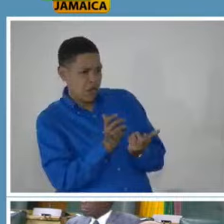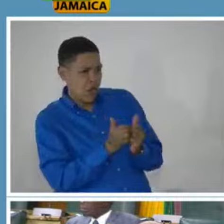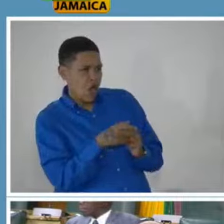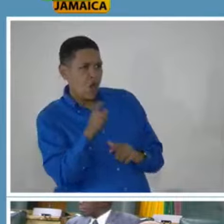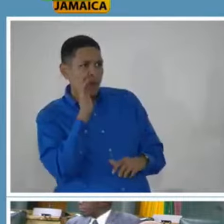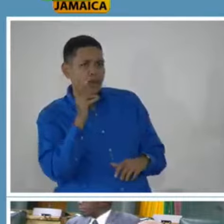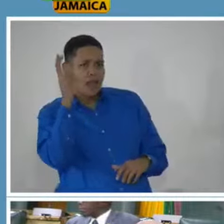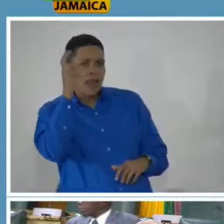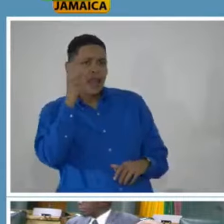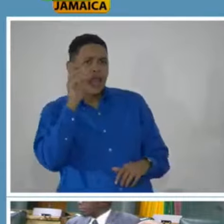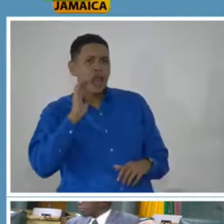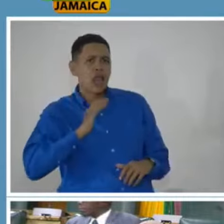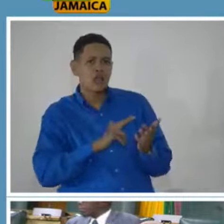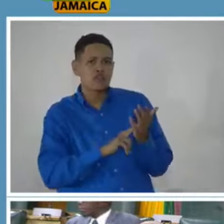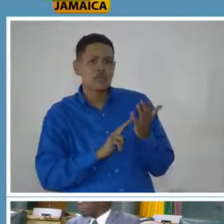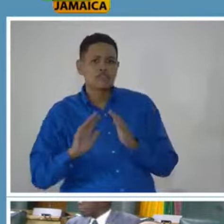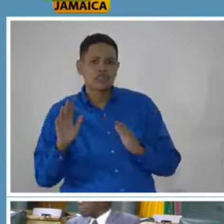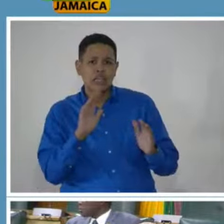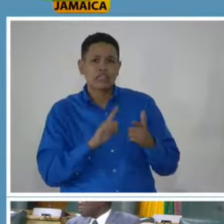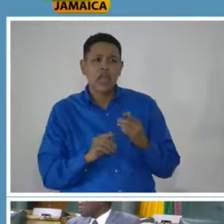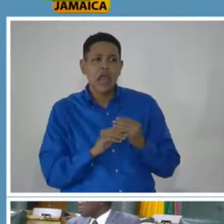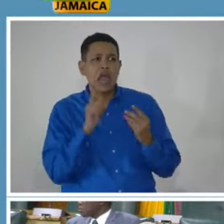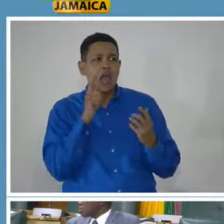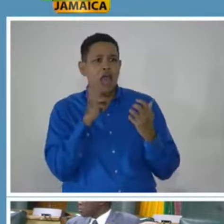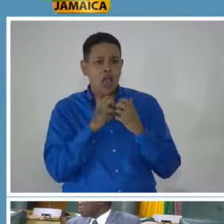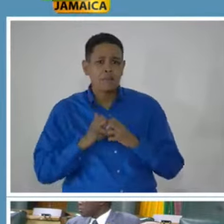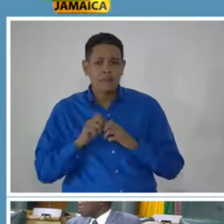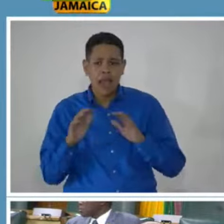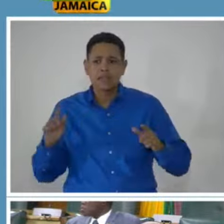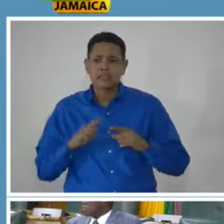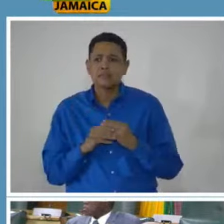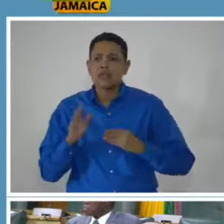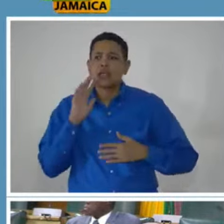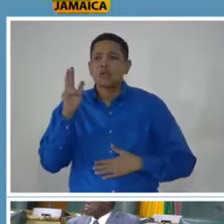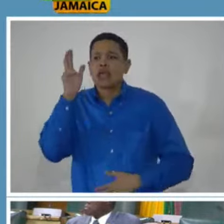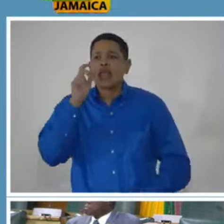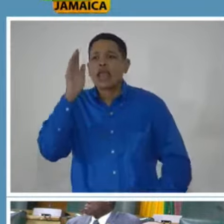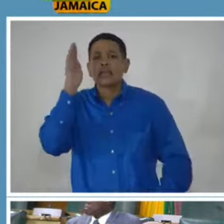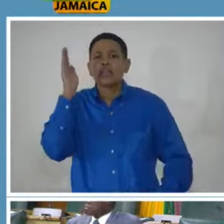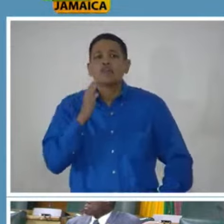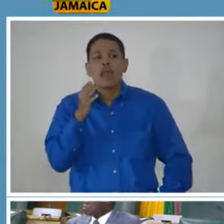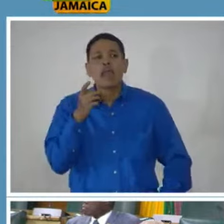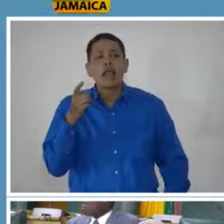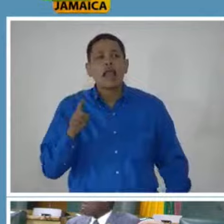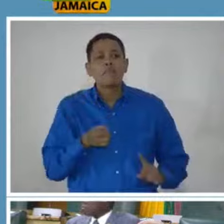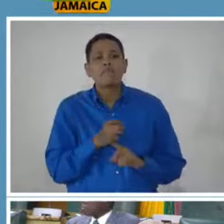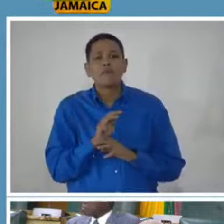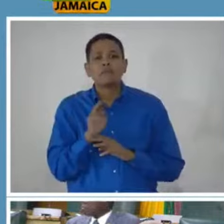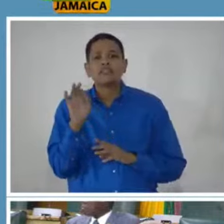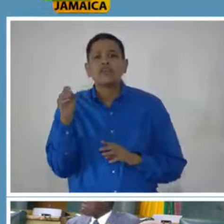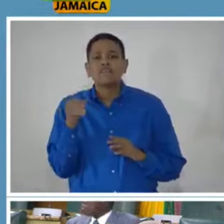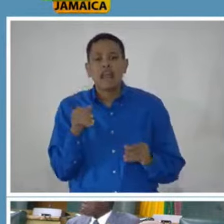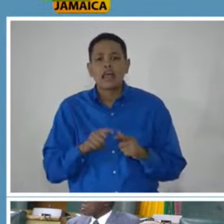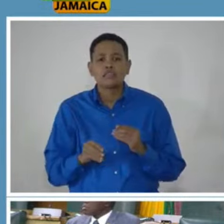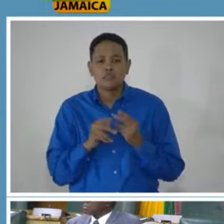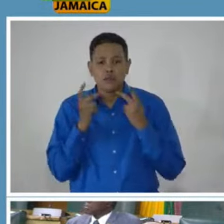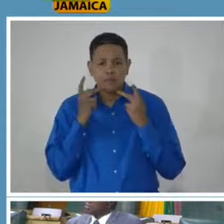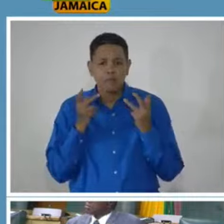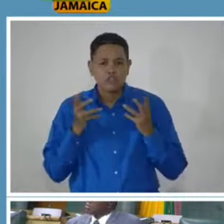will hear about registration and compliance, and they will hear directly from the Ministry of Finance and the